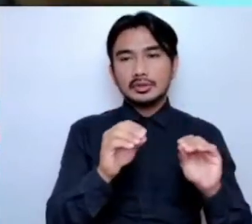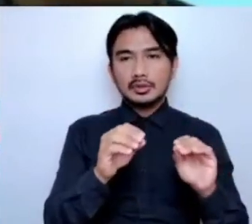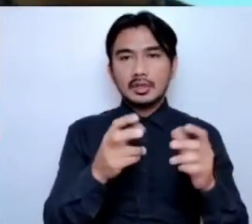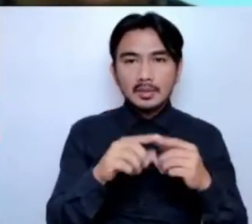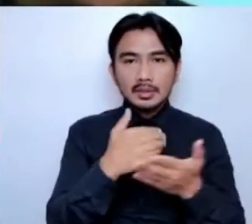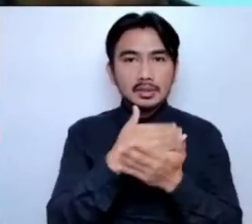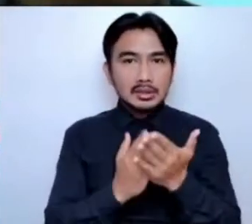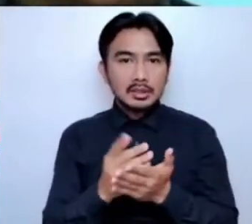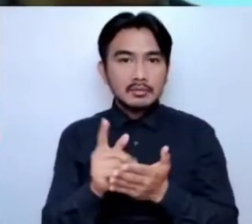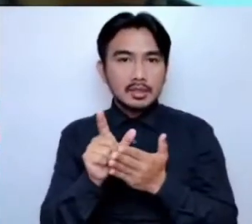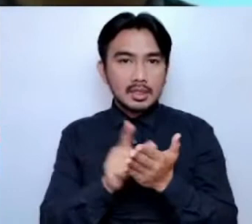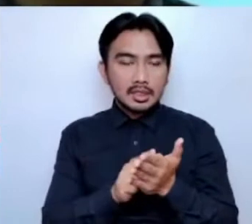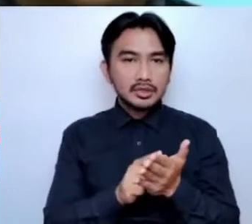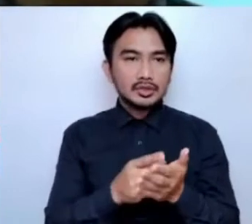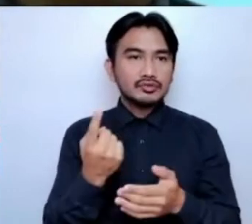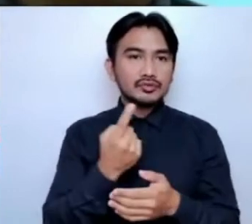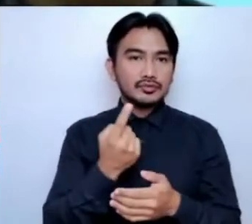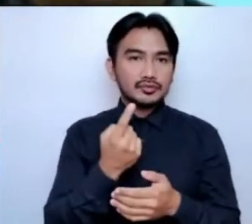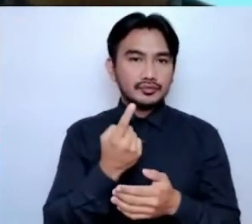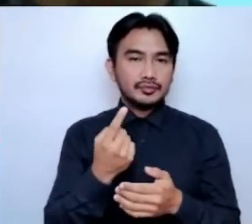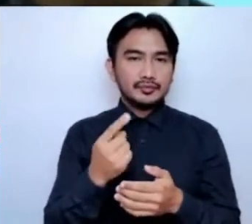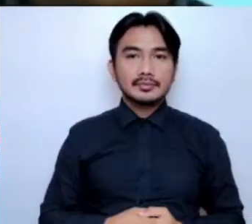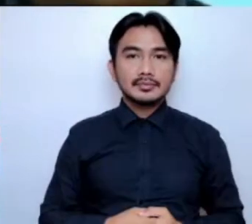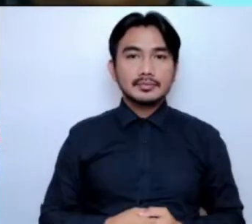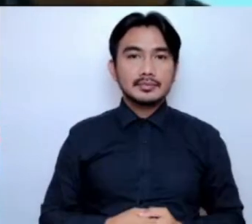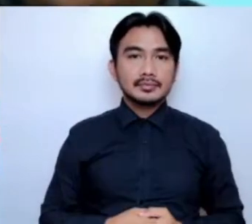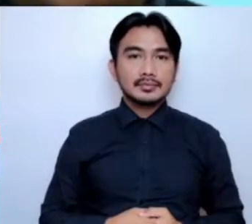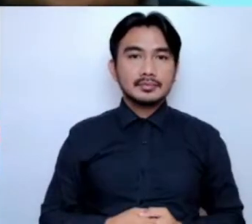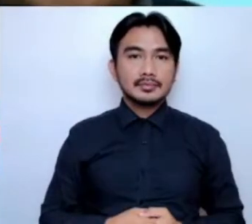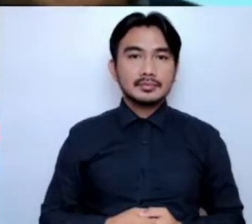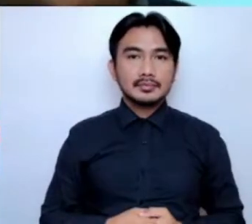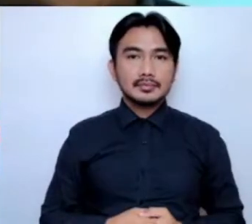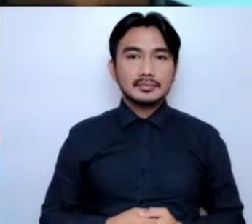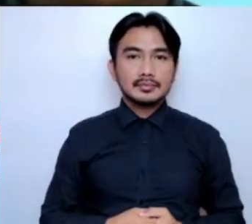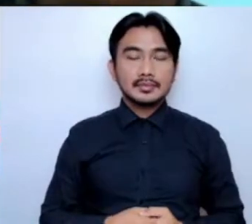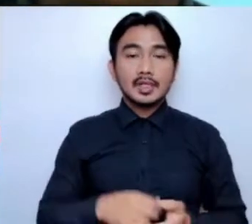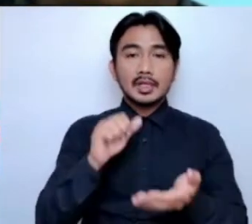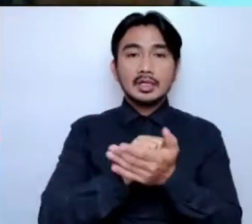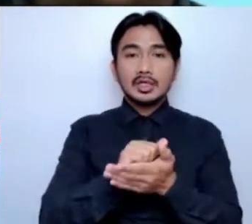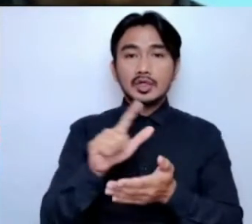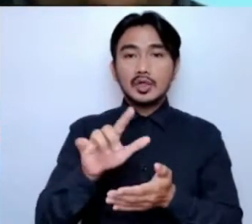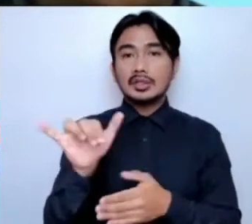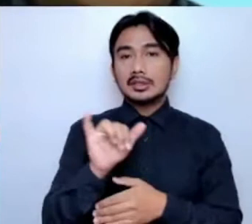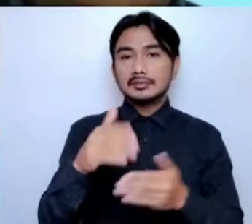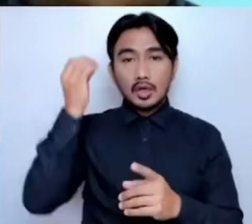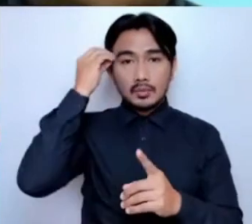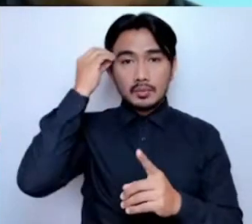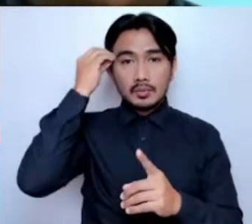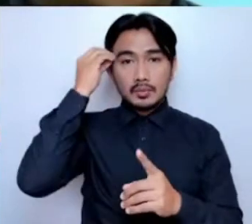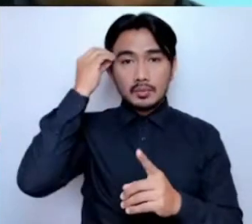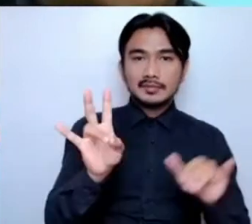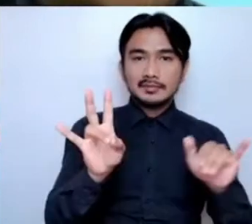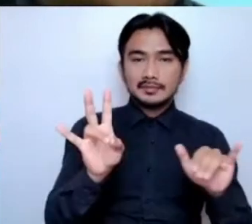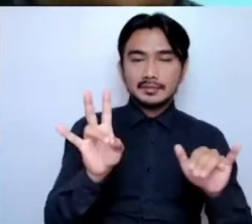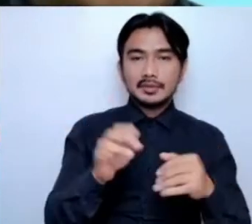the lesson, you get an unsatisfactory rating. That's also the same with our Objective 7. Worked